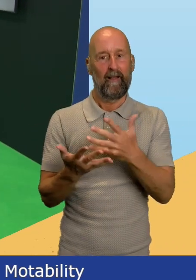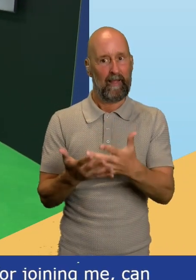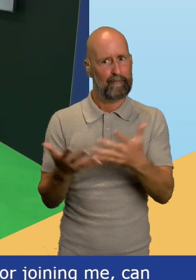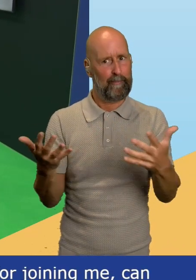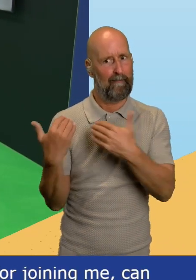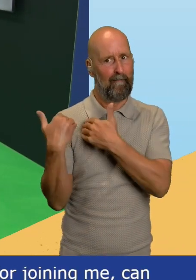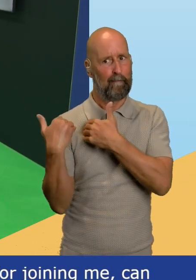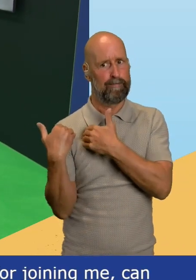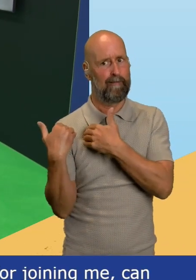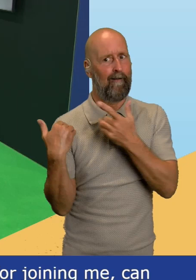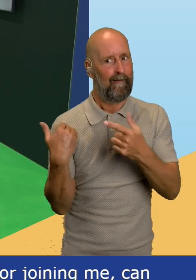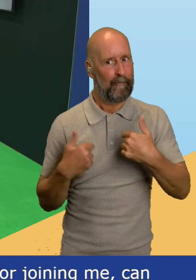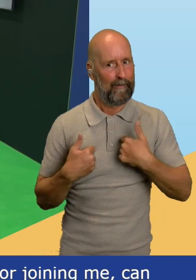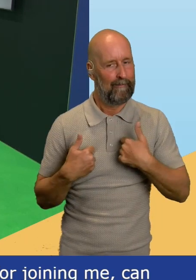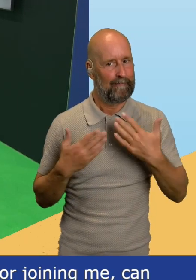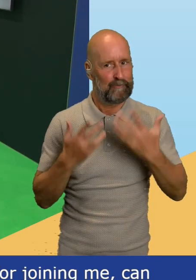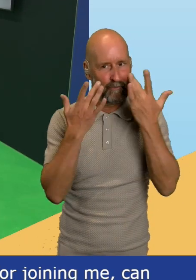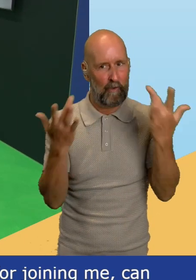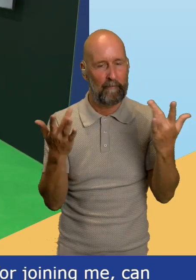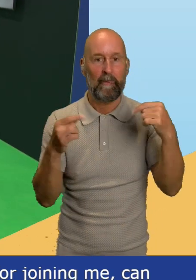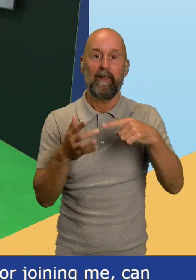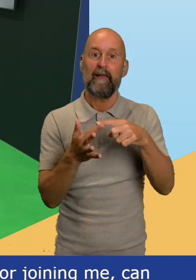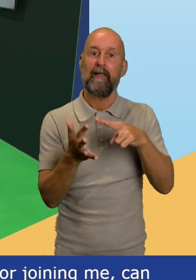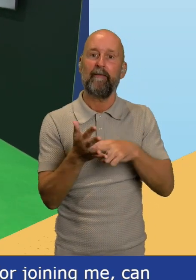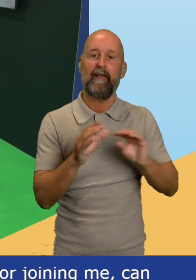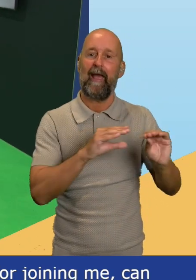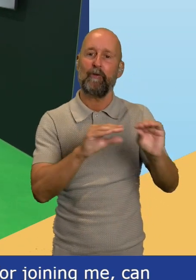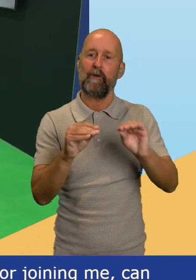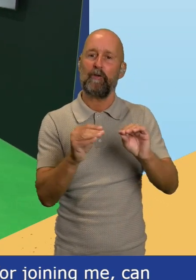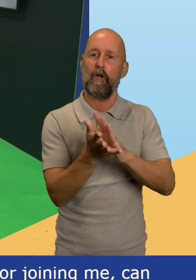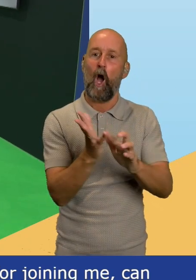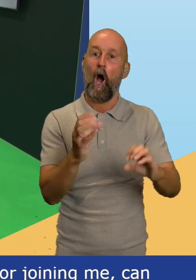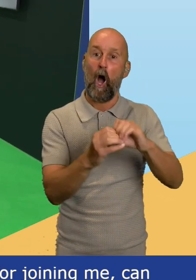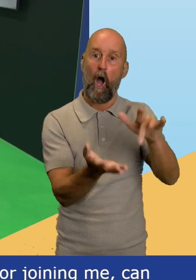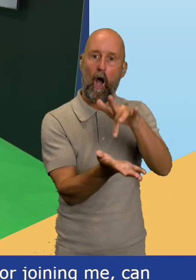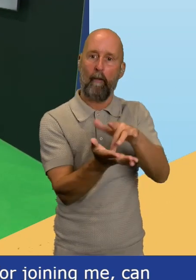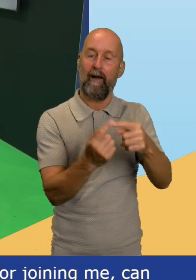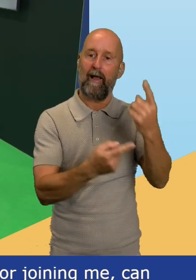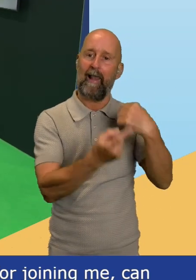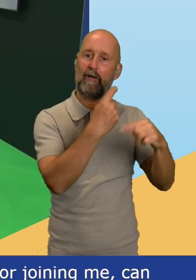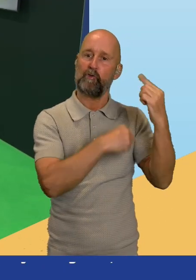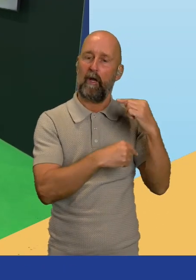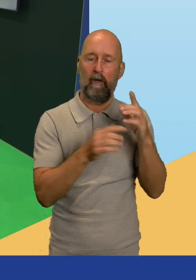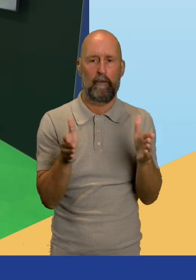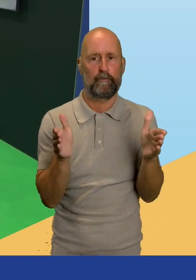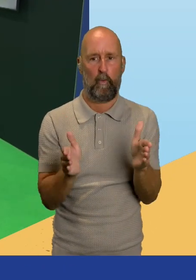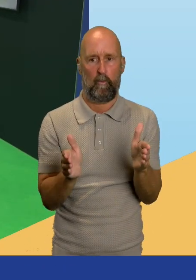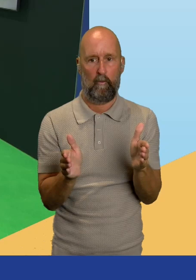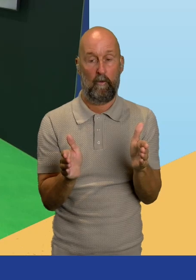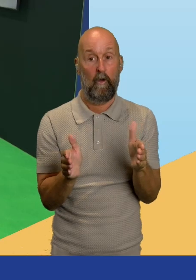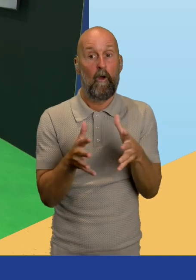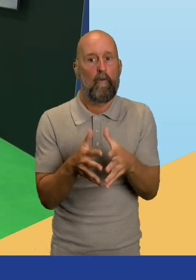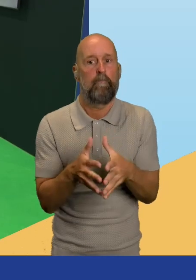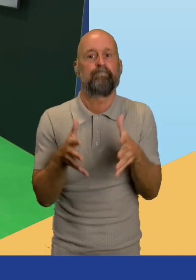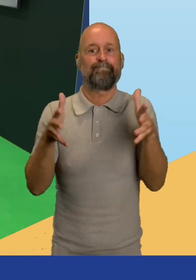got to fulfill. So we had this EV education hub here last year, but it was about a quarter of the size. So We've really made